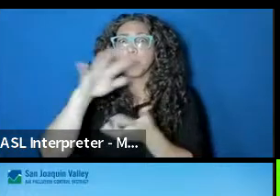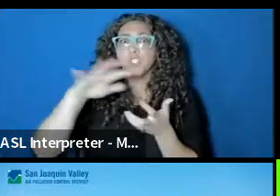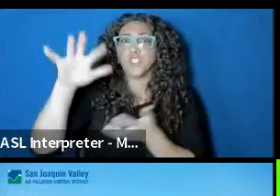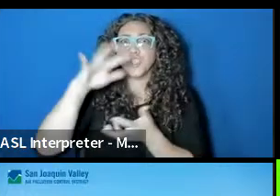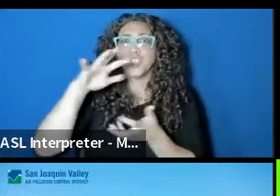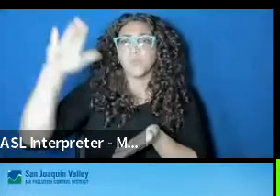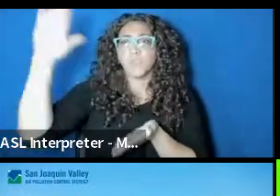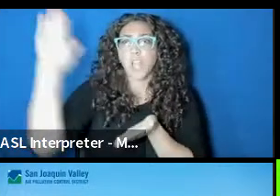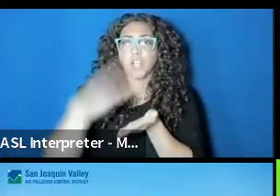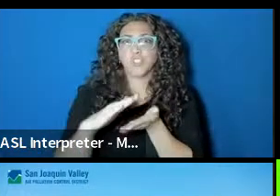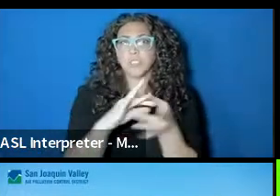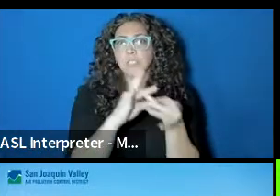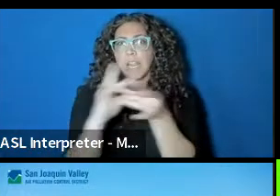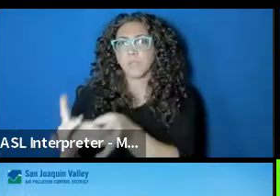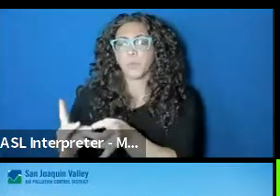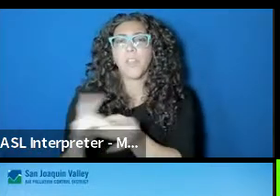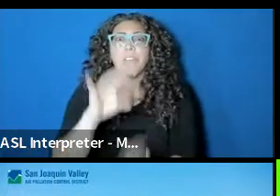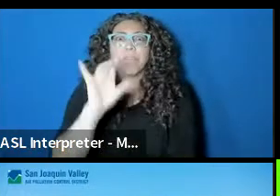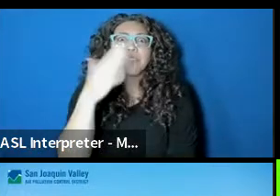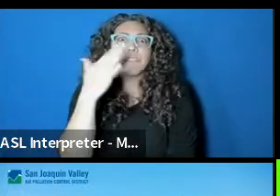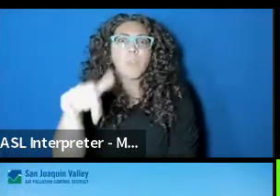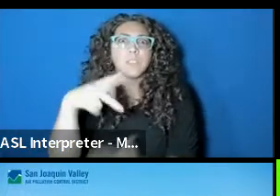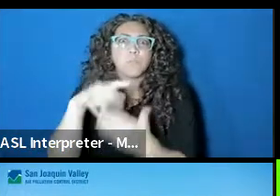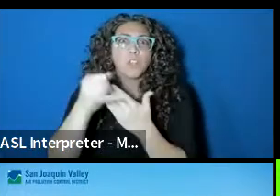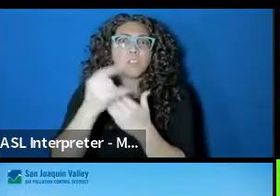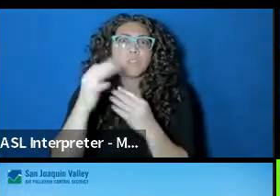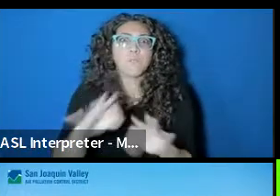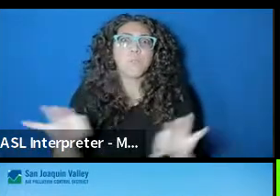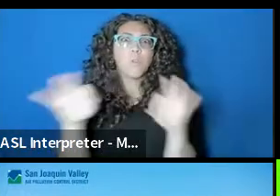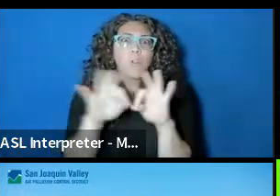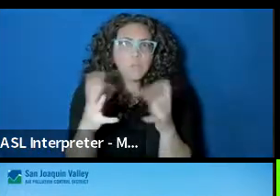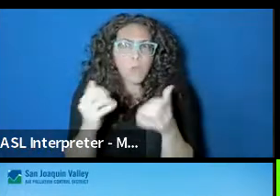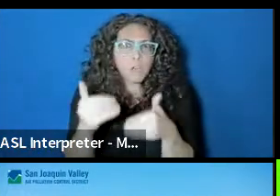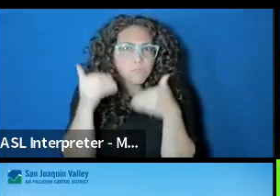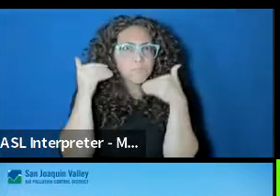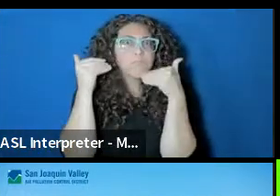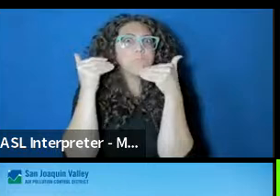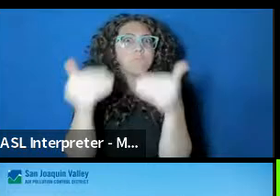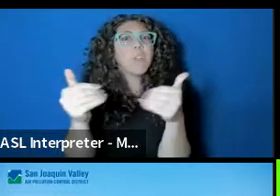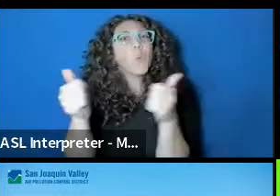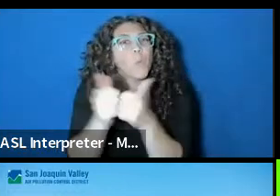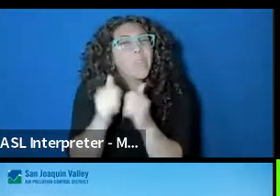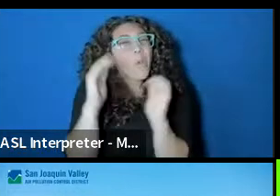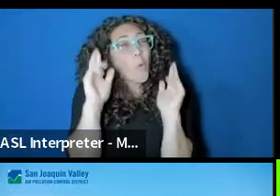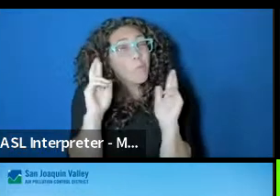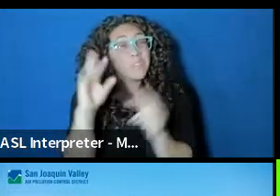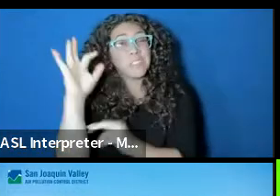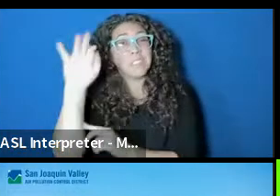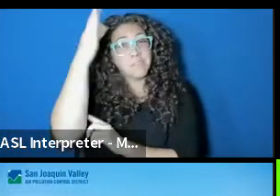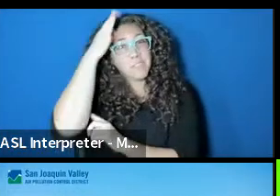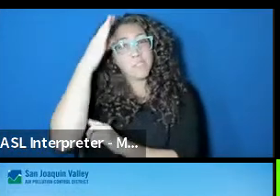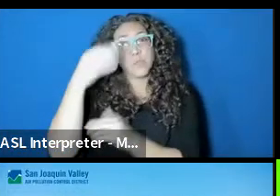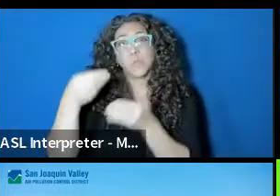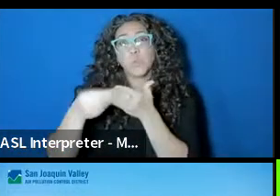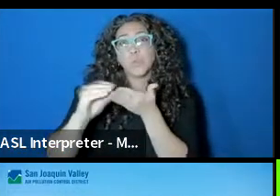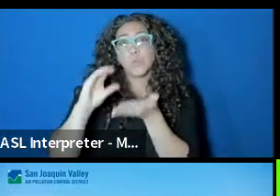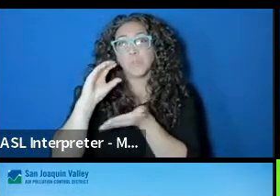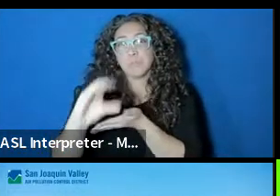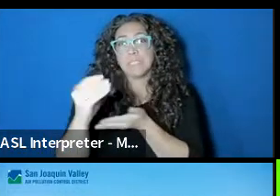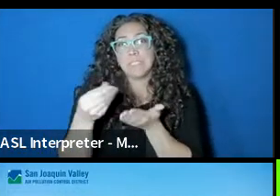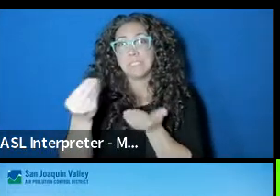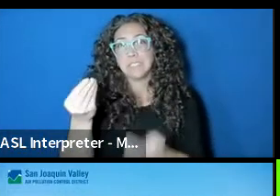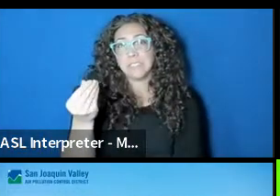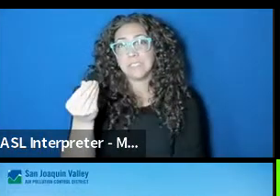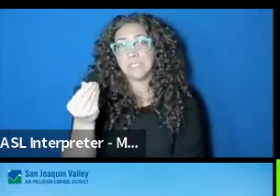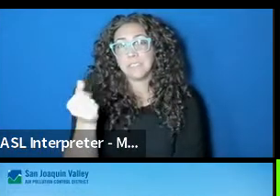why we still want to pursue these projects, hopefully with some federal grant funding to kind of allow it to still happen. I don't know it off the top of my head what they can get